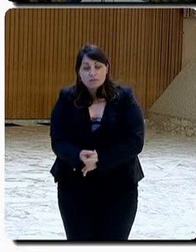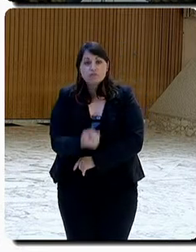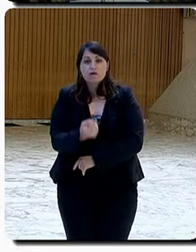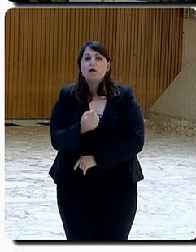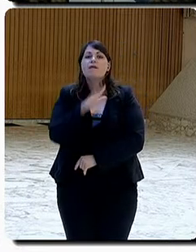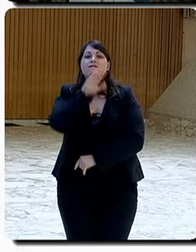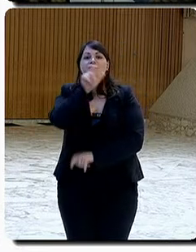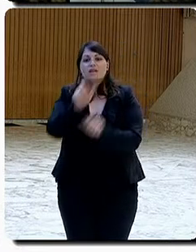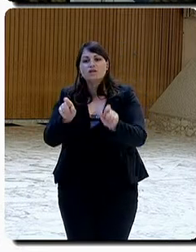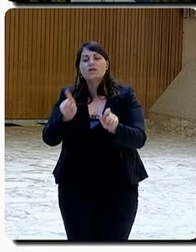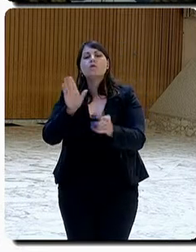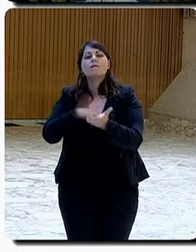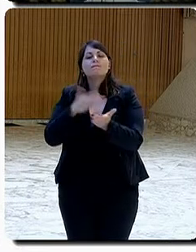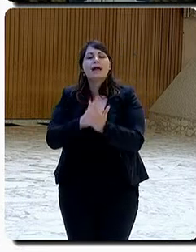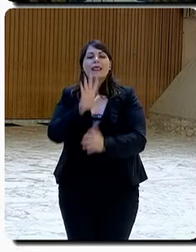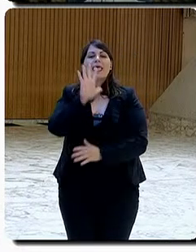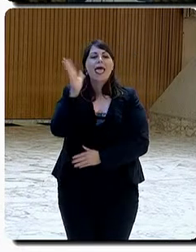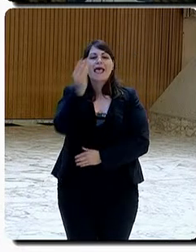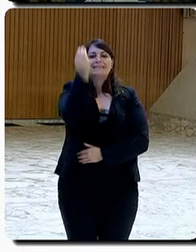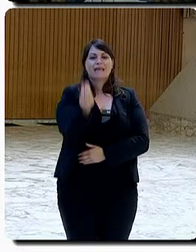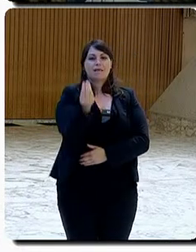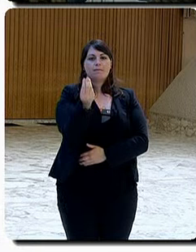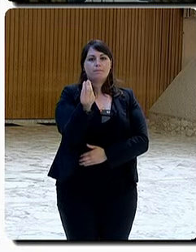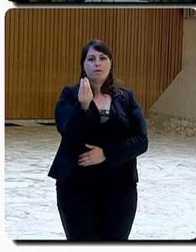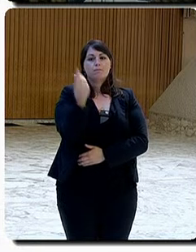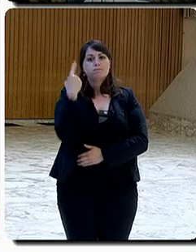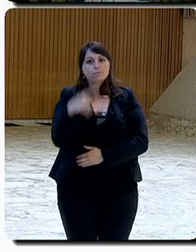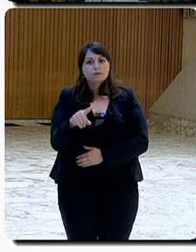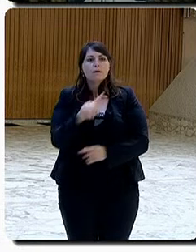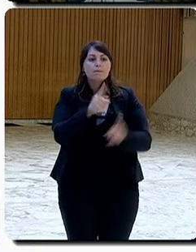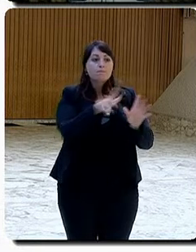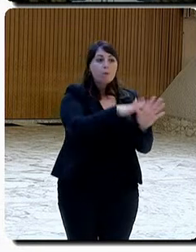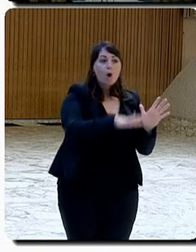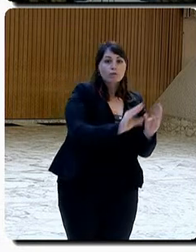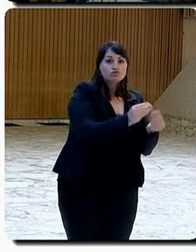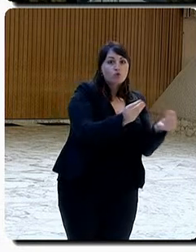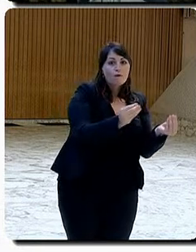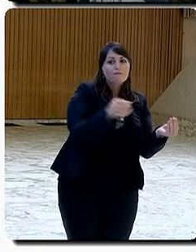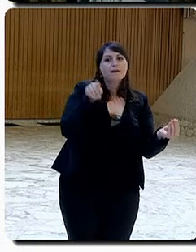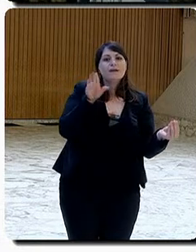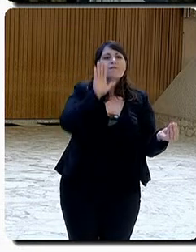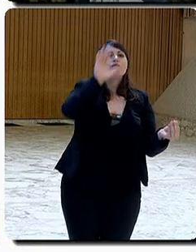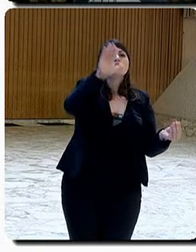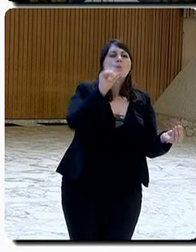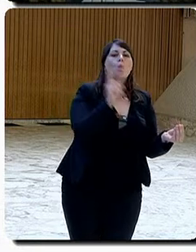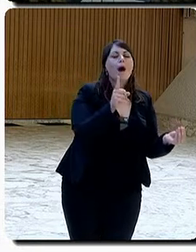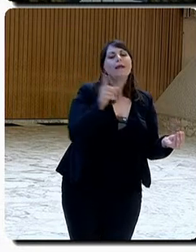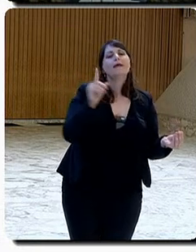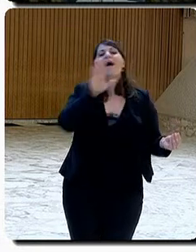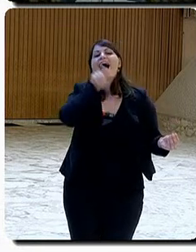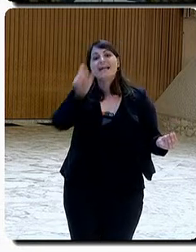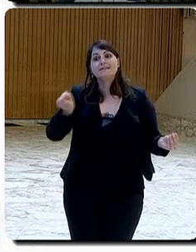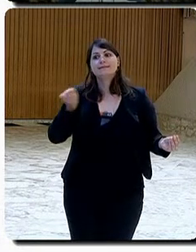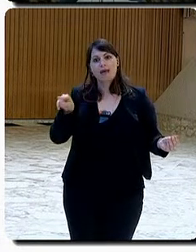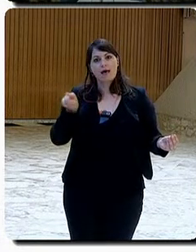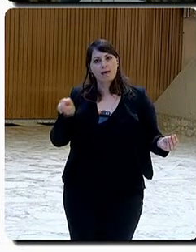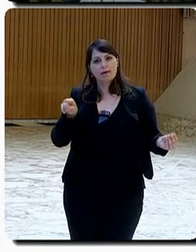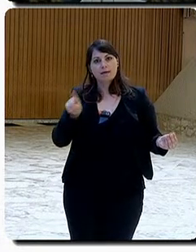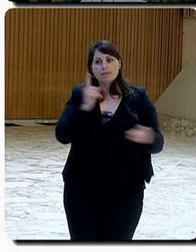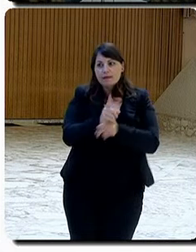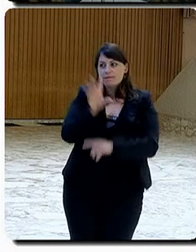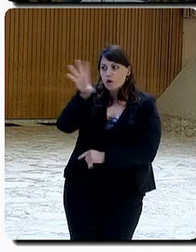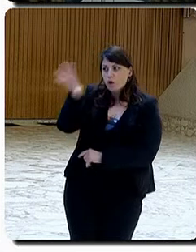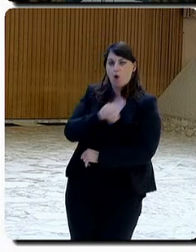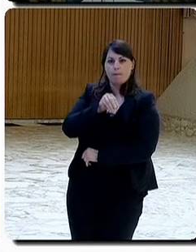are also the future of a people. Our elders Anna and Simeon teach our young people